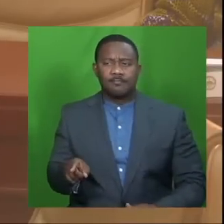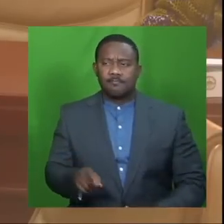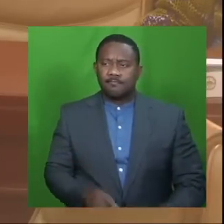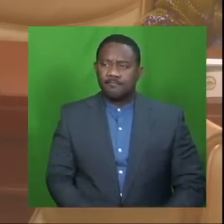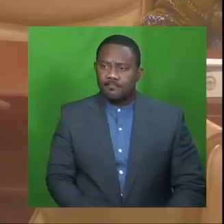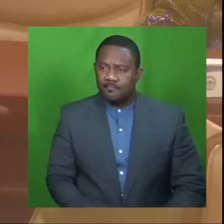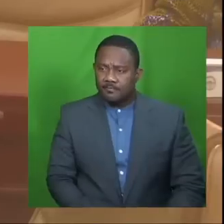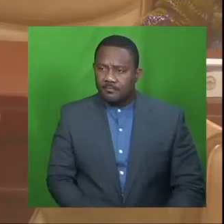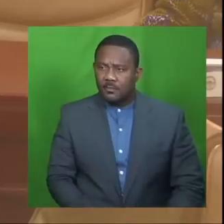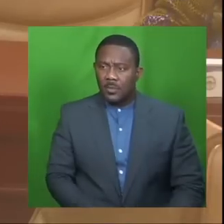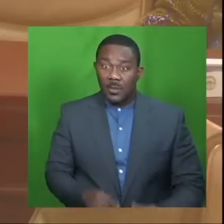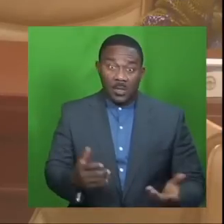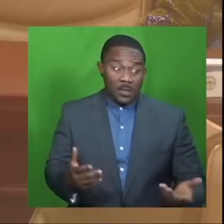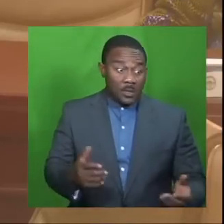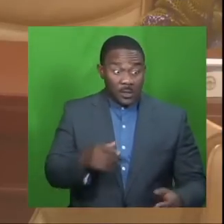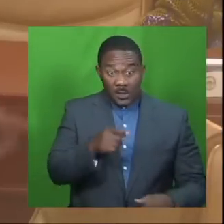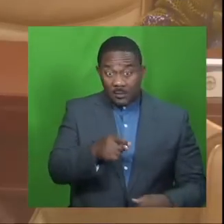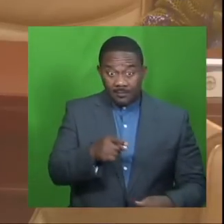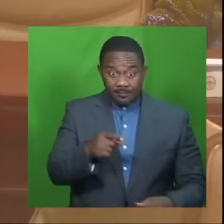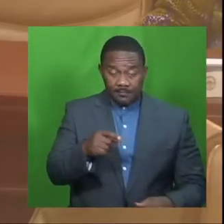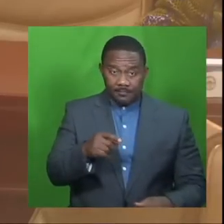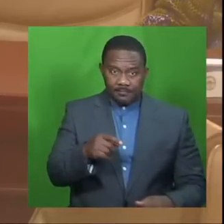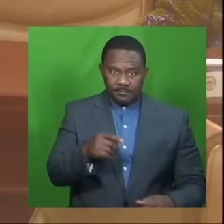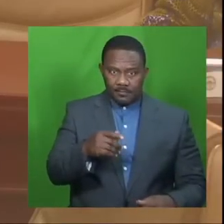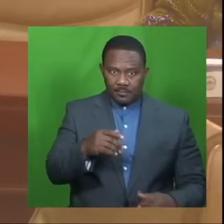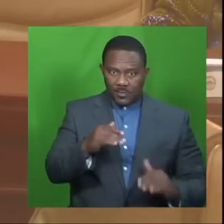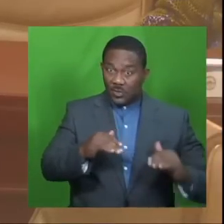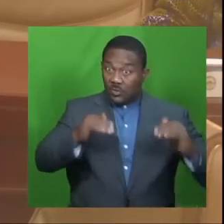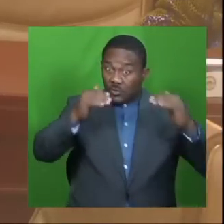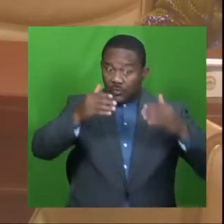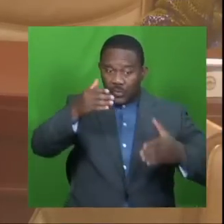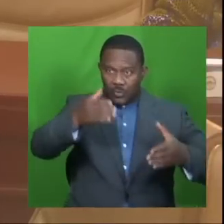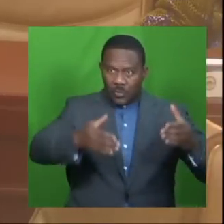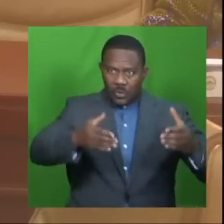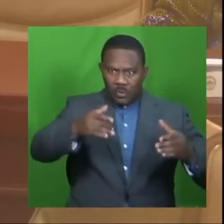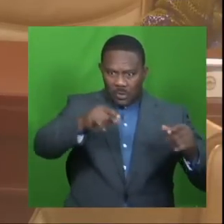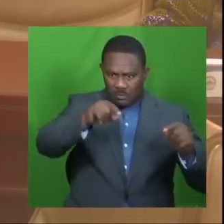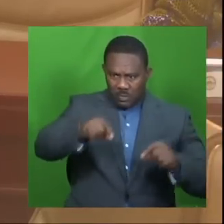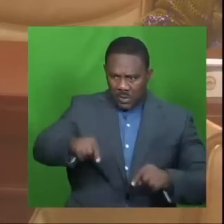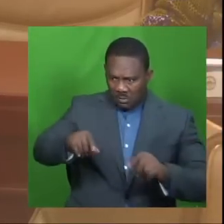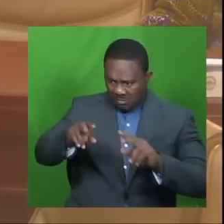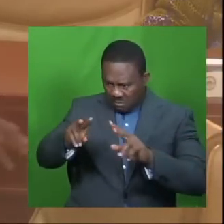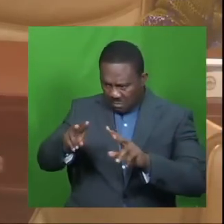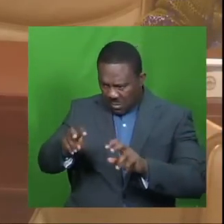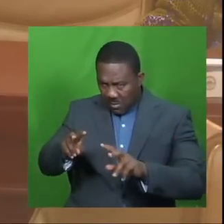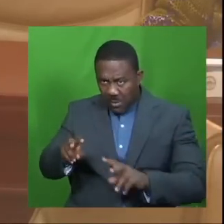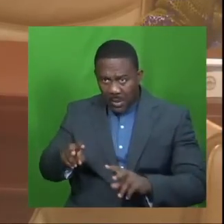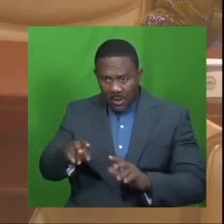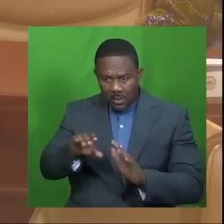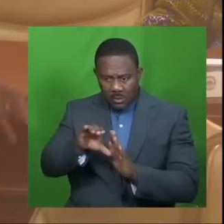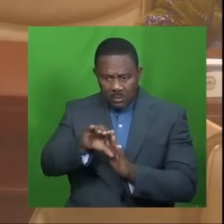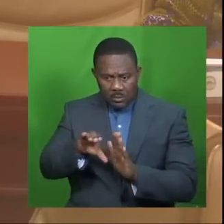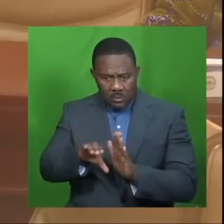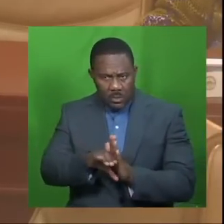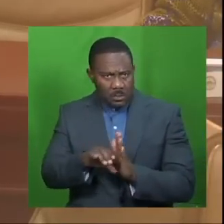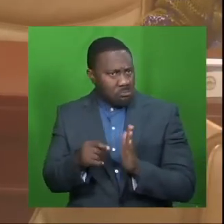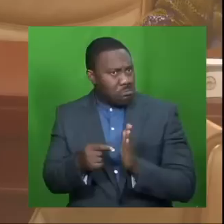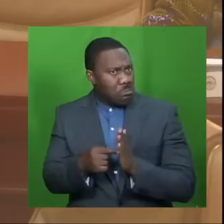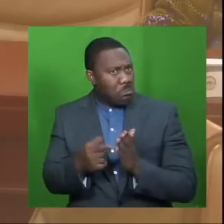our internal transactions, apart from a breach of the Constitution by